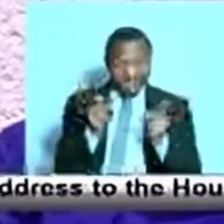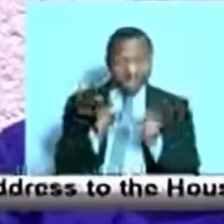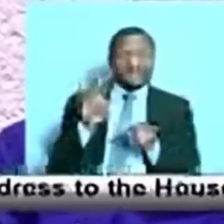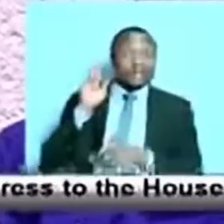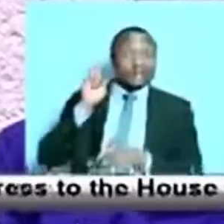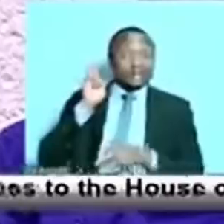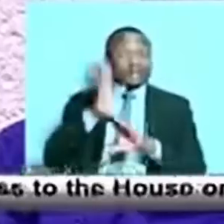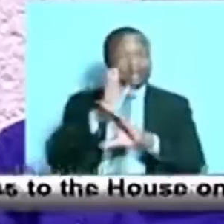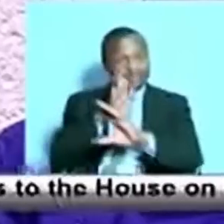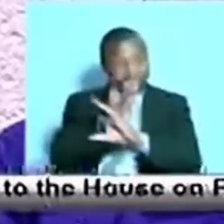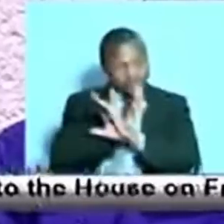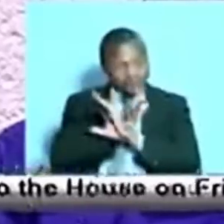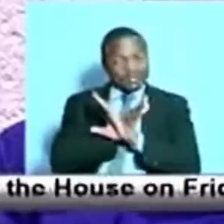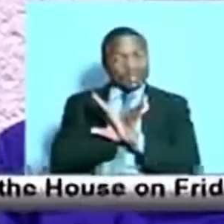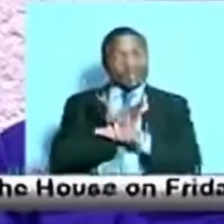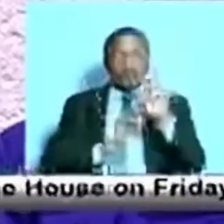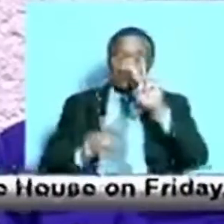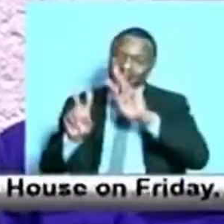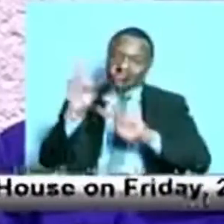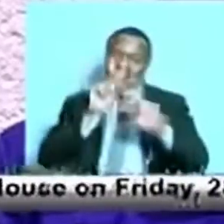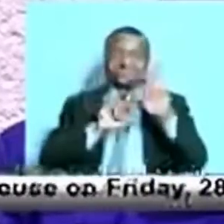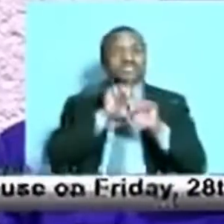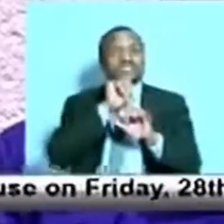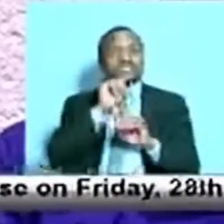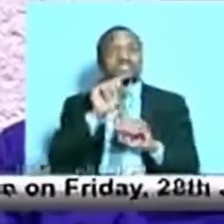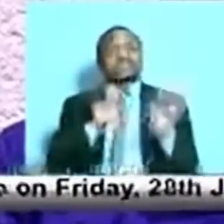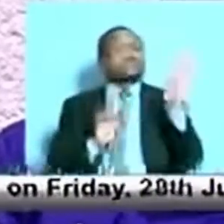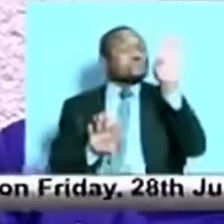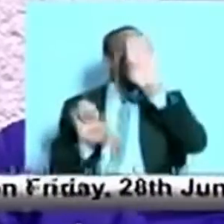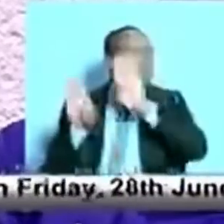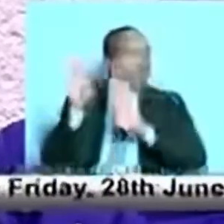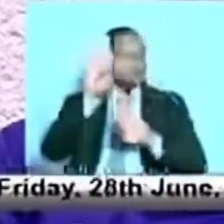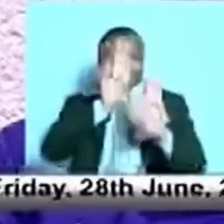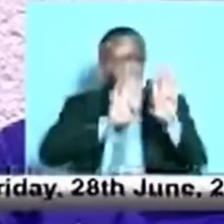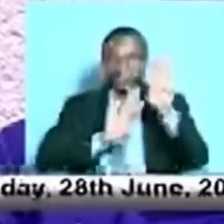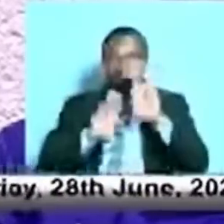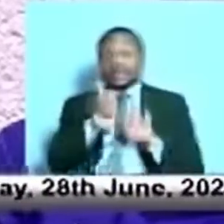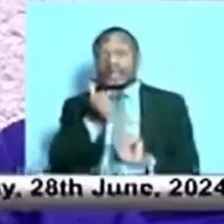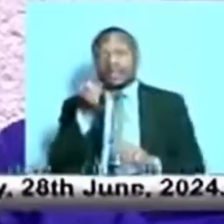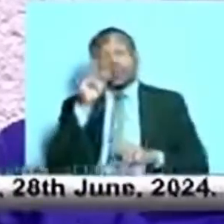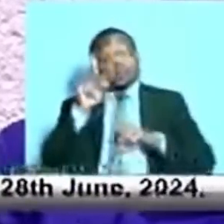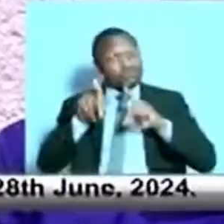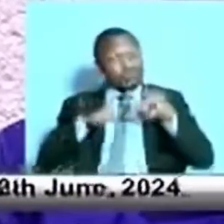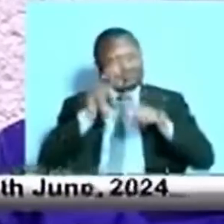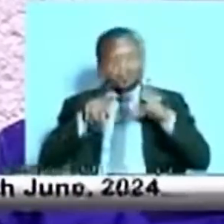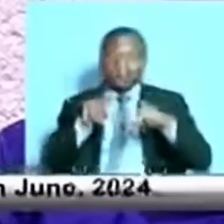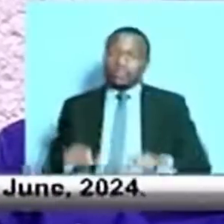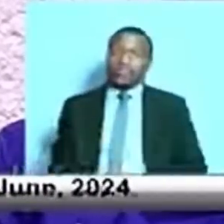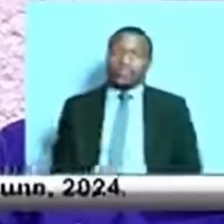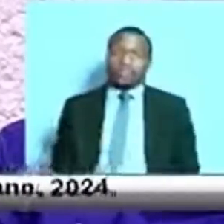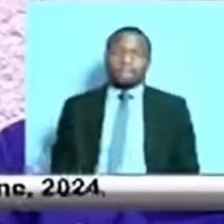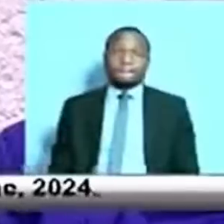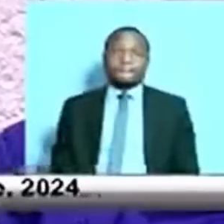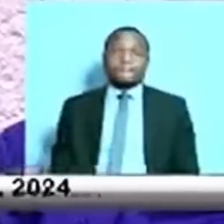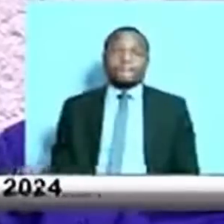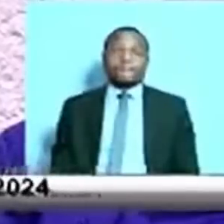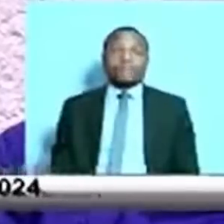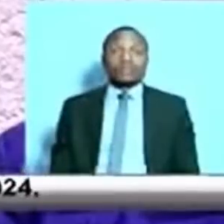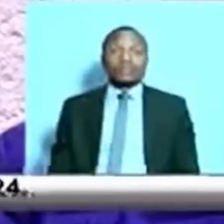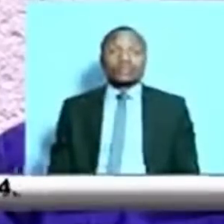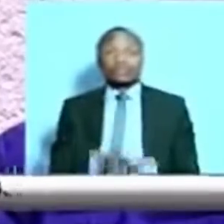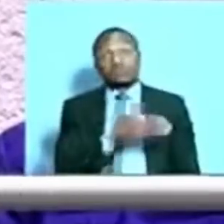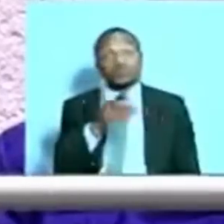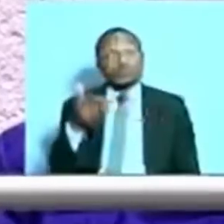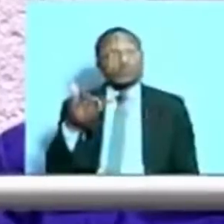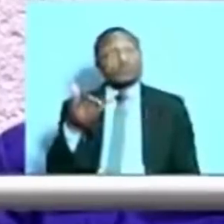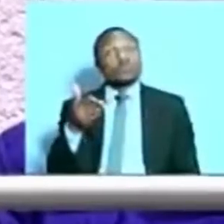and visited him. He did not bother that the other people that seem to be in a tug of war with the